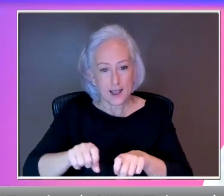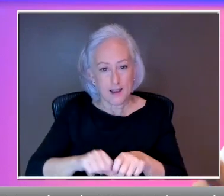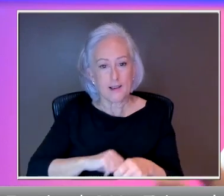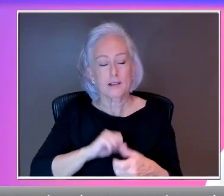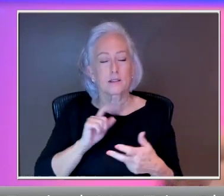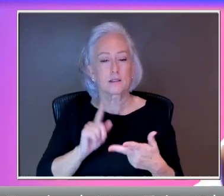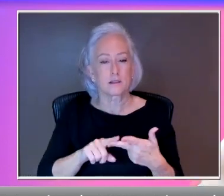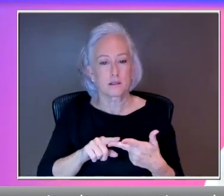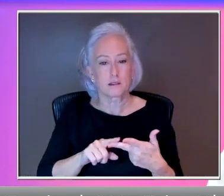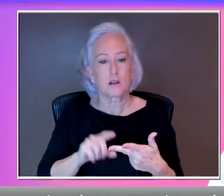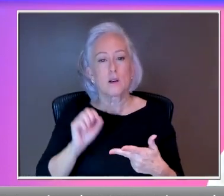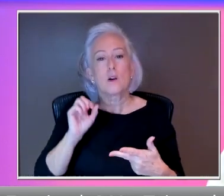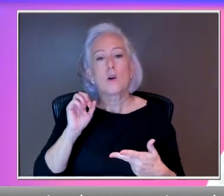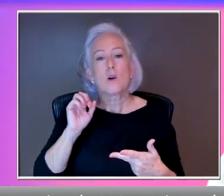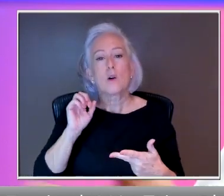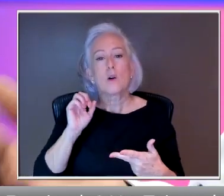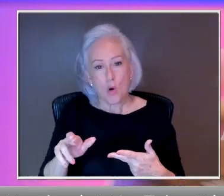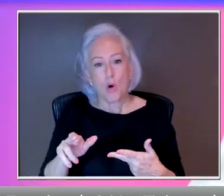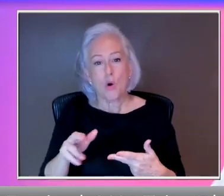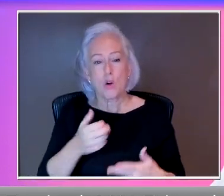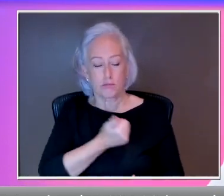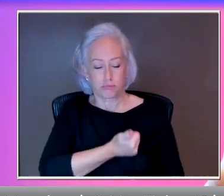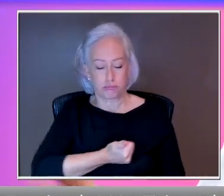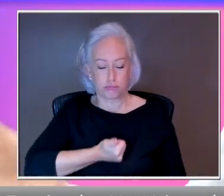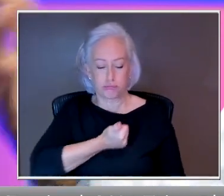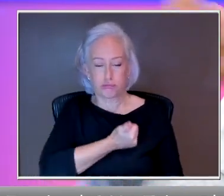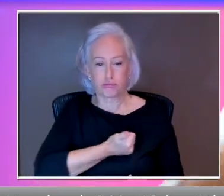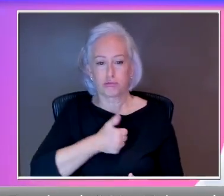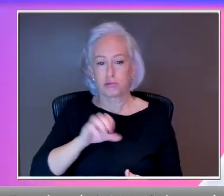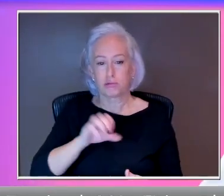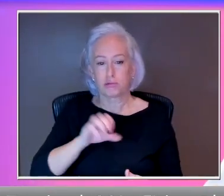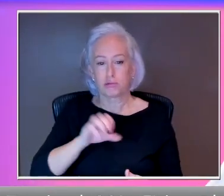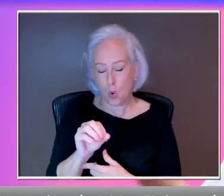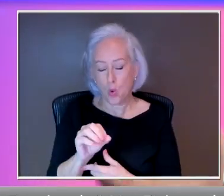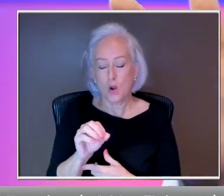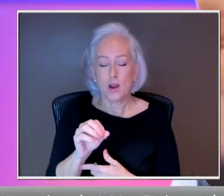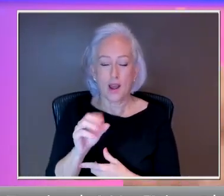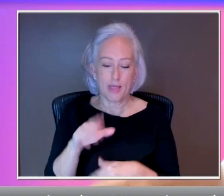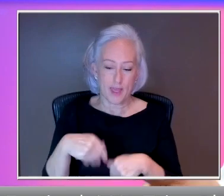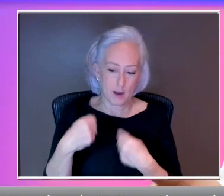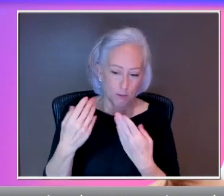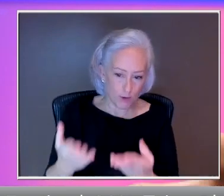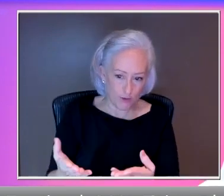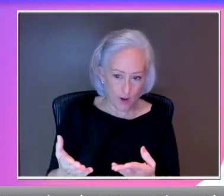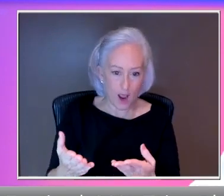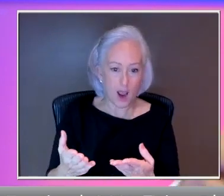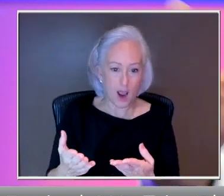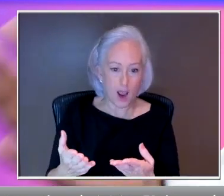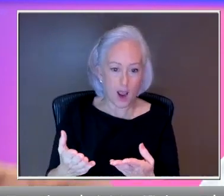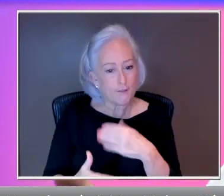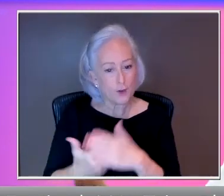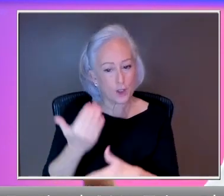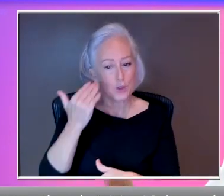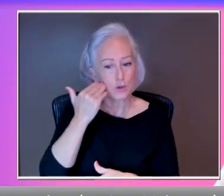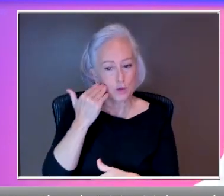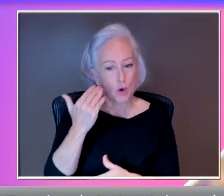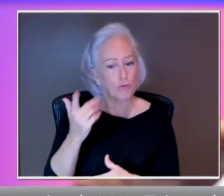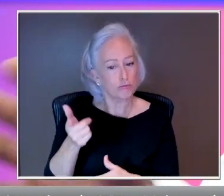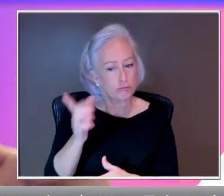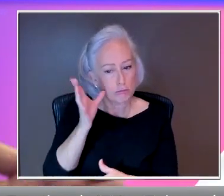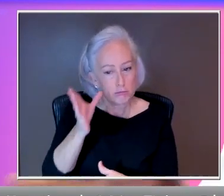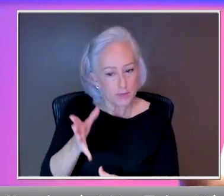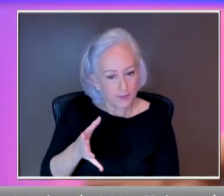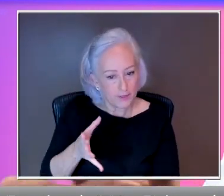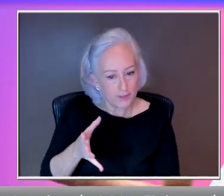some reassurance with close monitoring. And like I always do, when Michelle came in to see me, I see them for the first time. We have a long discussion. We talk